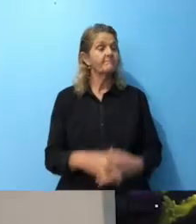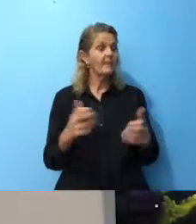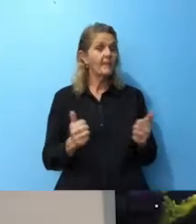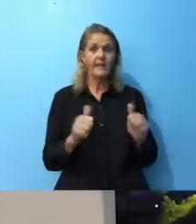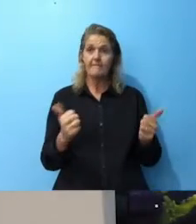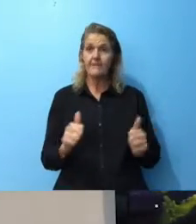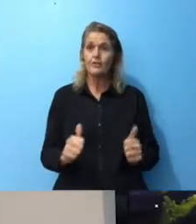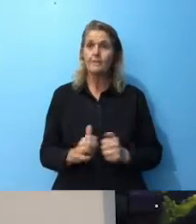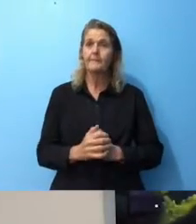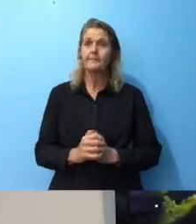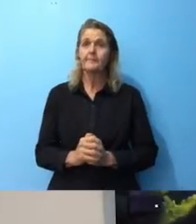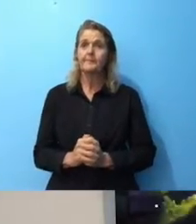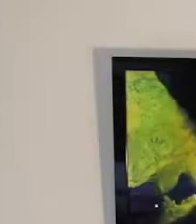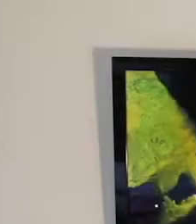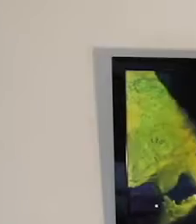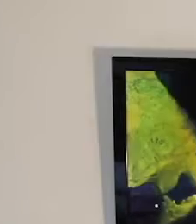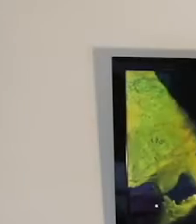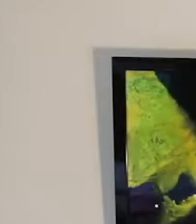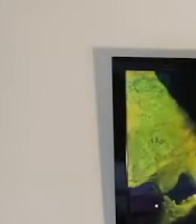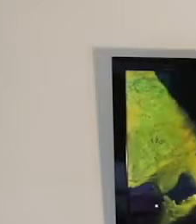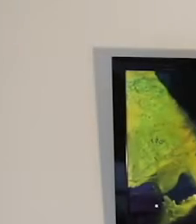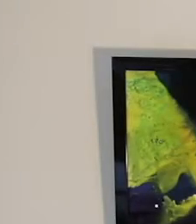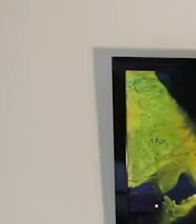Okay, that should be enough.